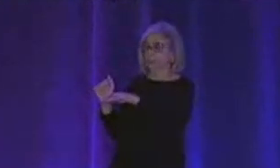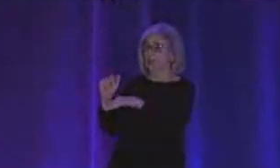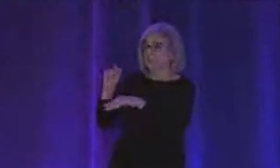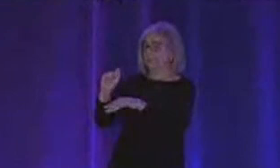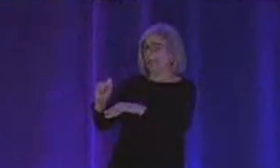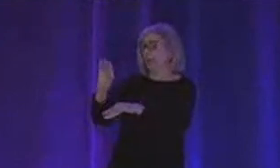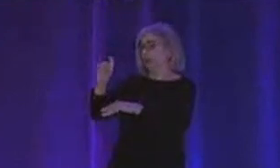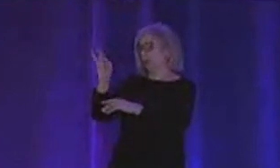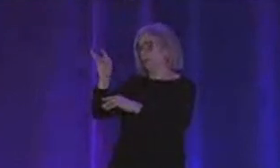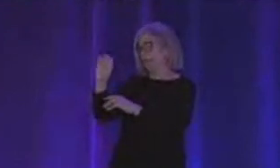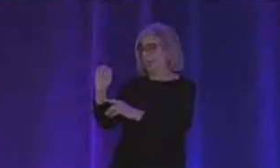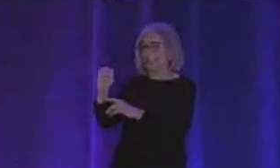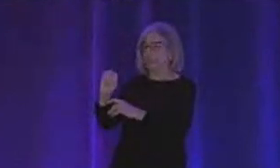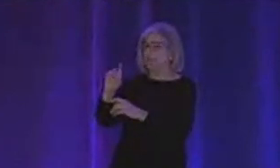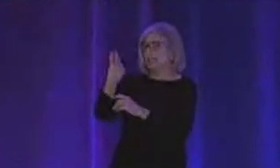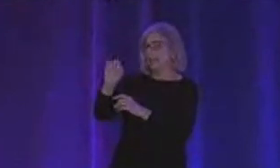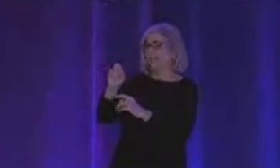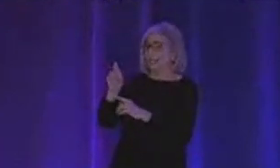navigator.credentials.create and